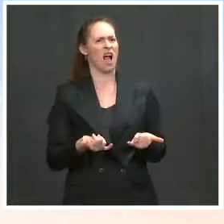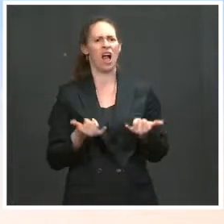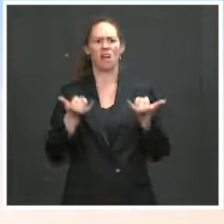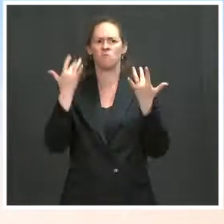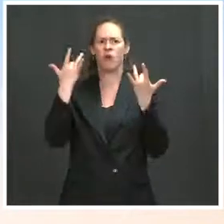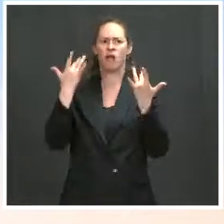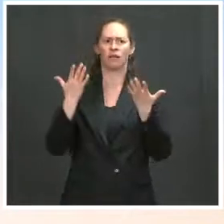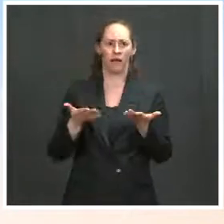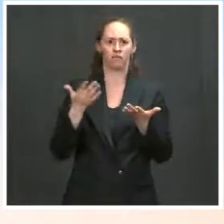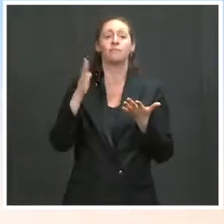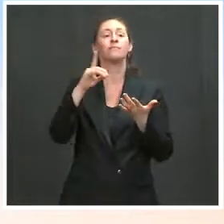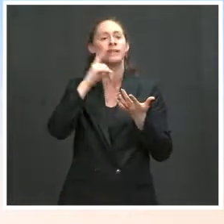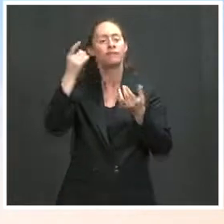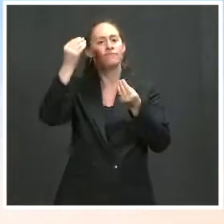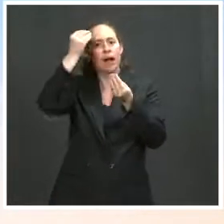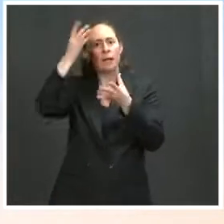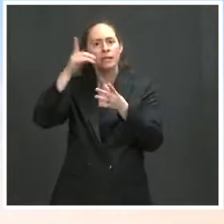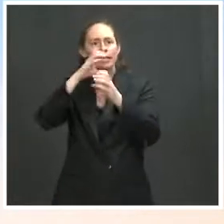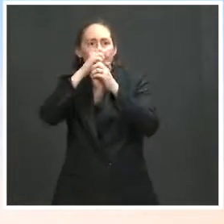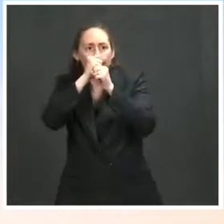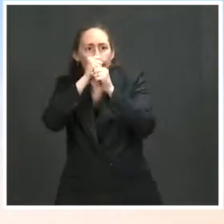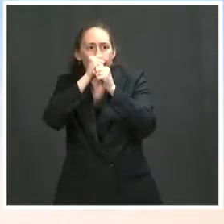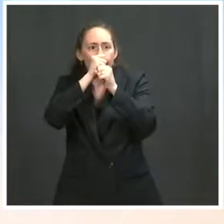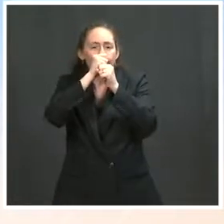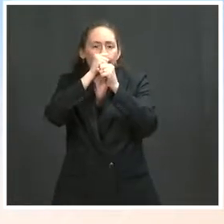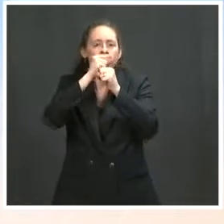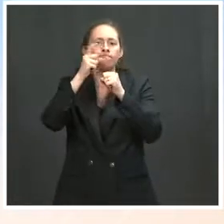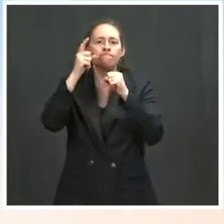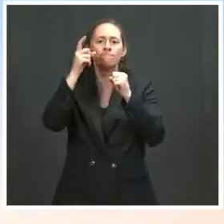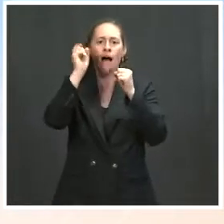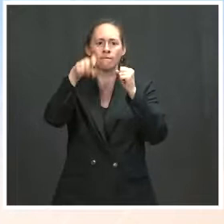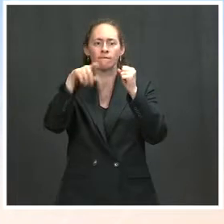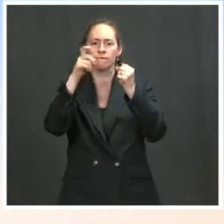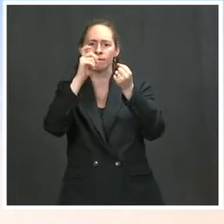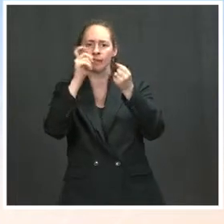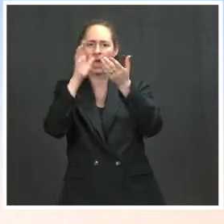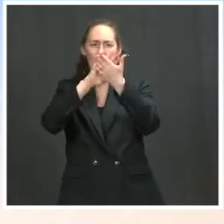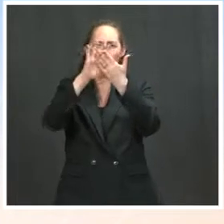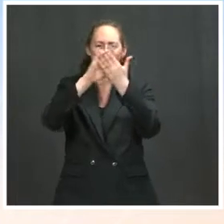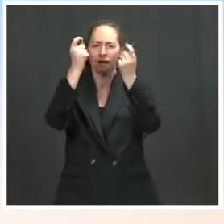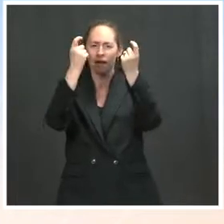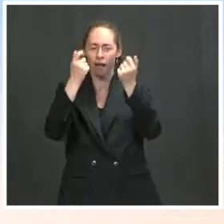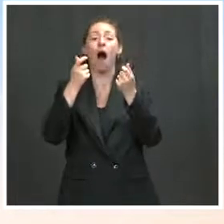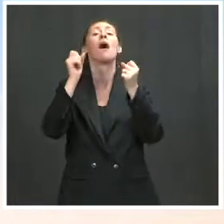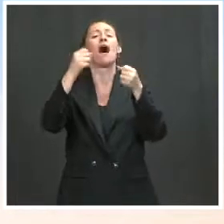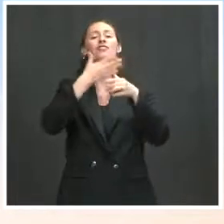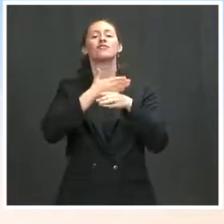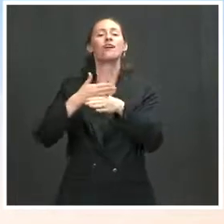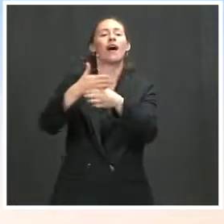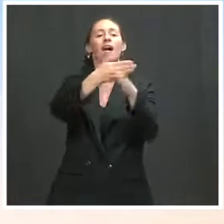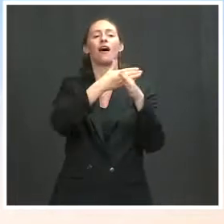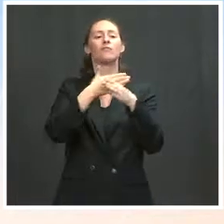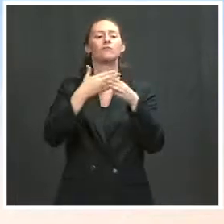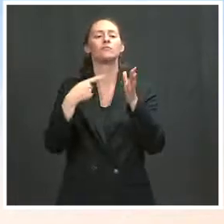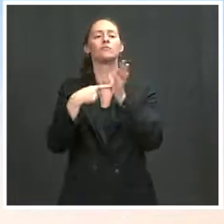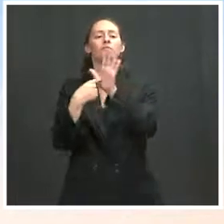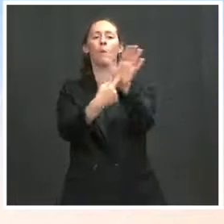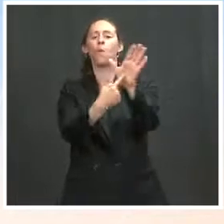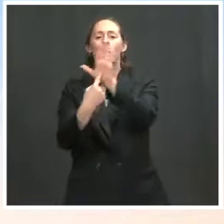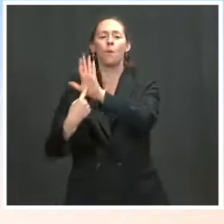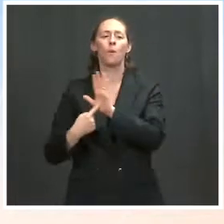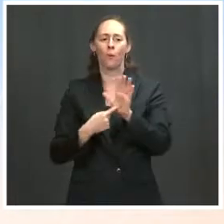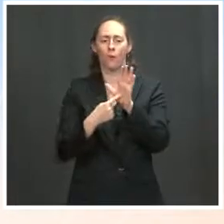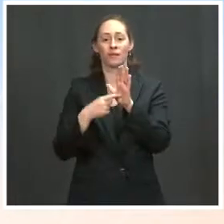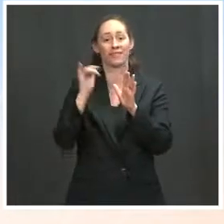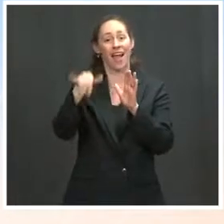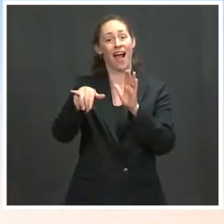takes time to declassify. And so that is a process that takes some time. And so now we are sharing